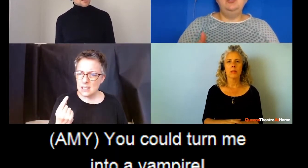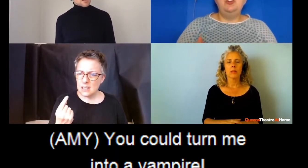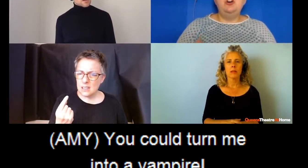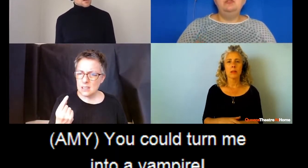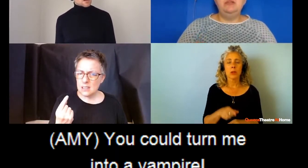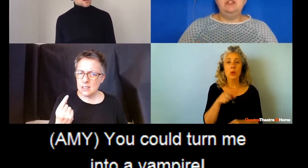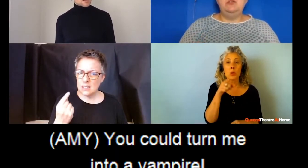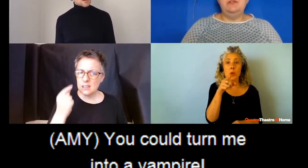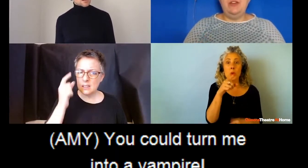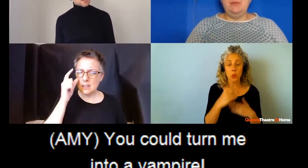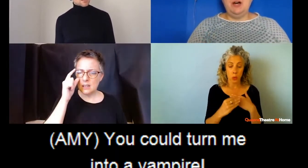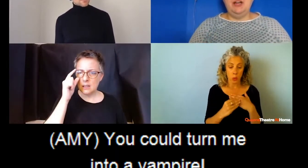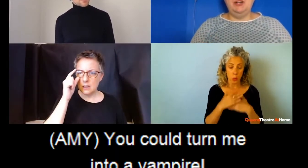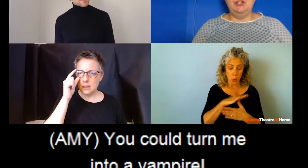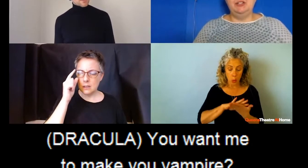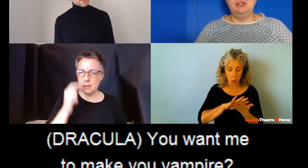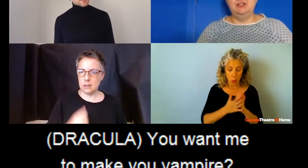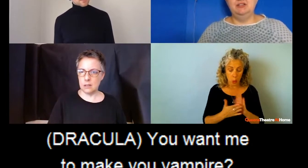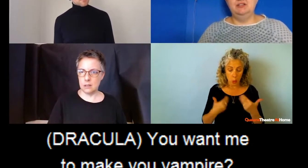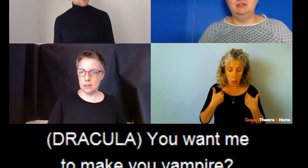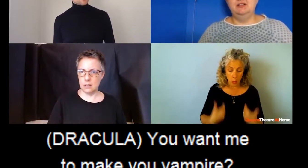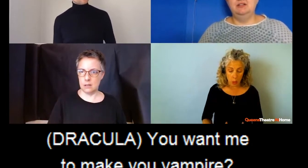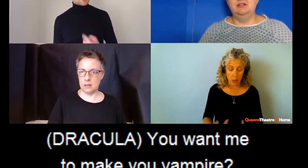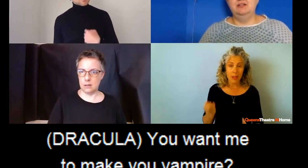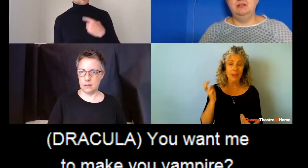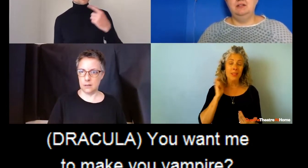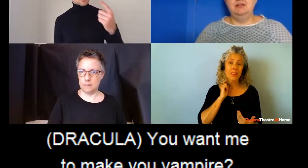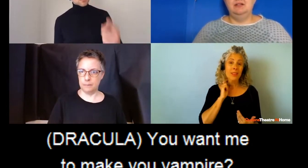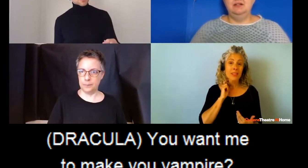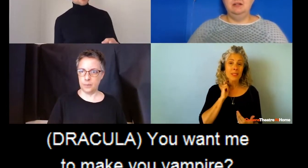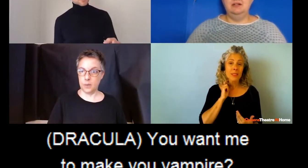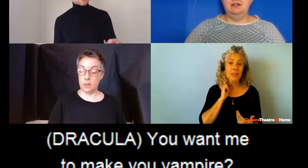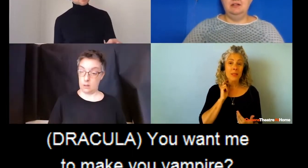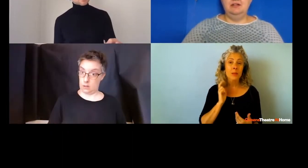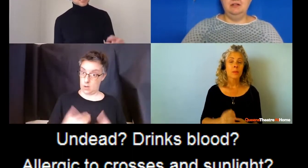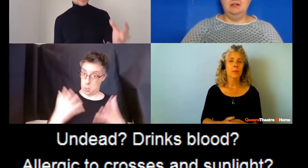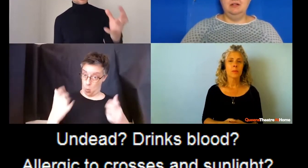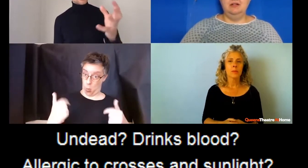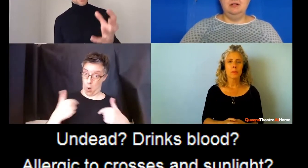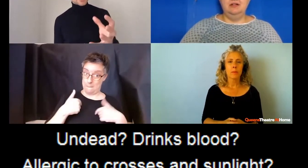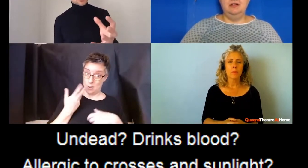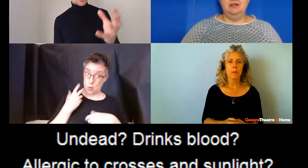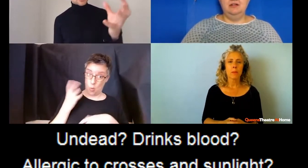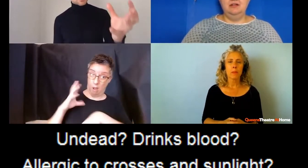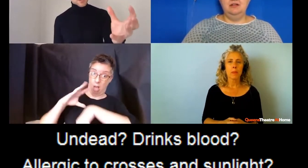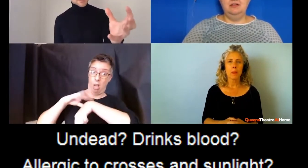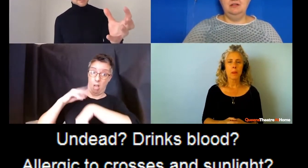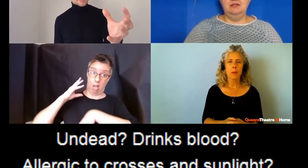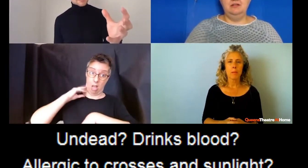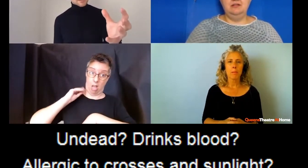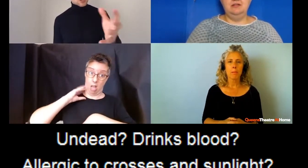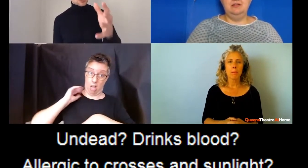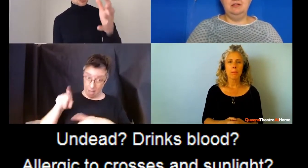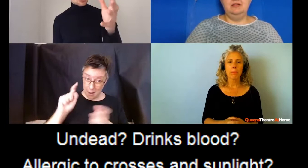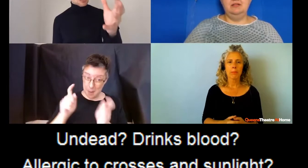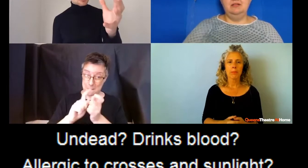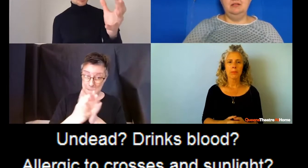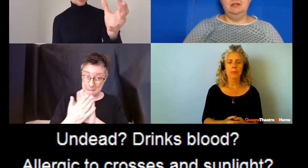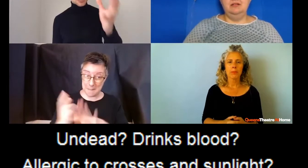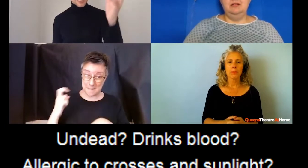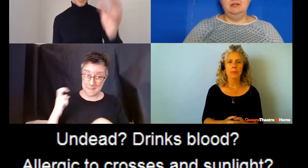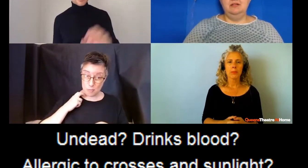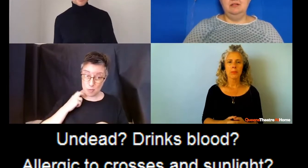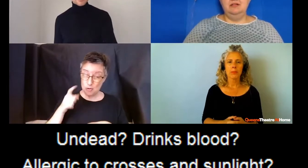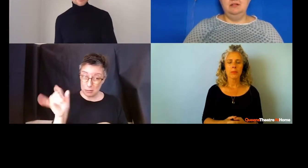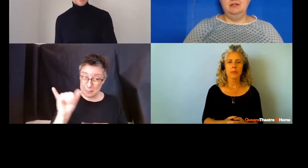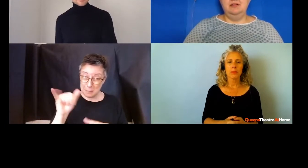You could turn me into a vampire. You want me to make you vampire? Undead, drinks blood, allergic to crosses